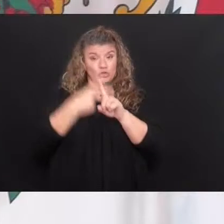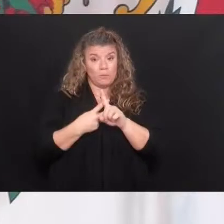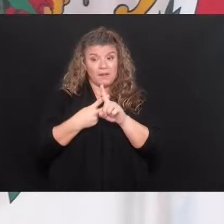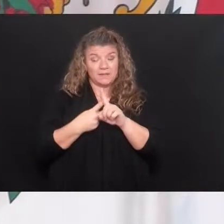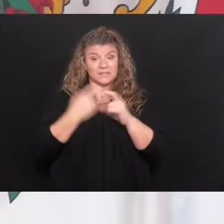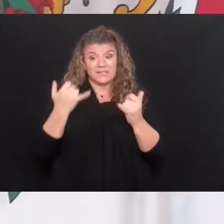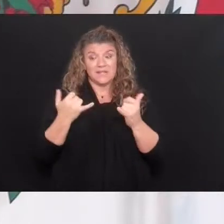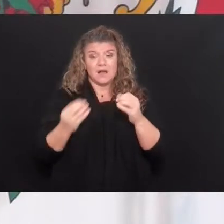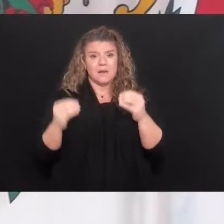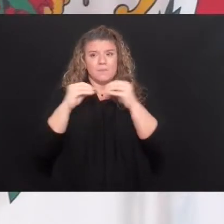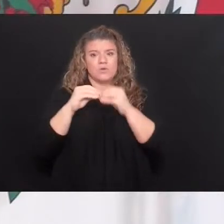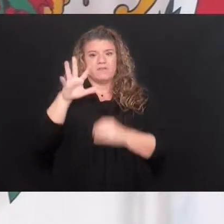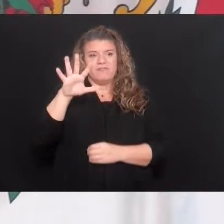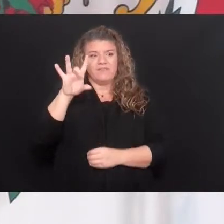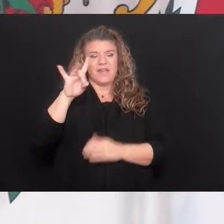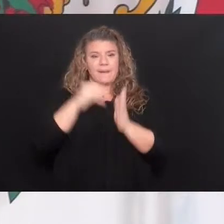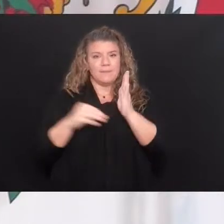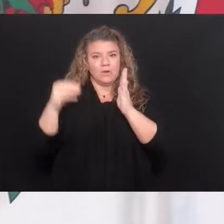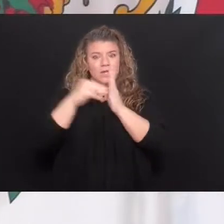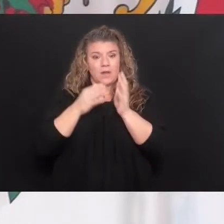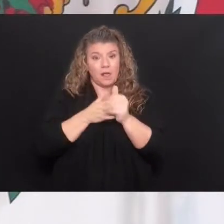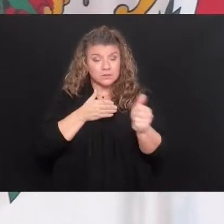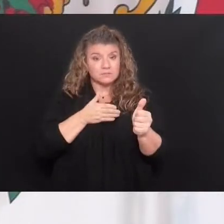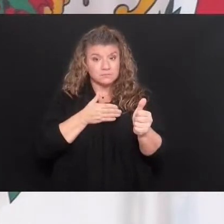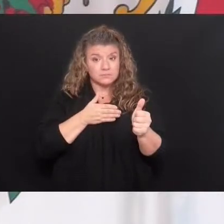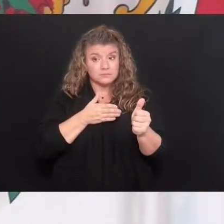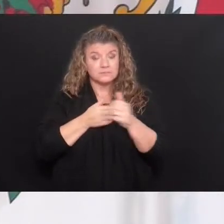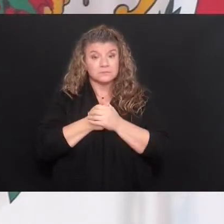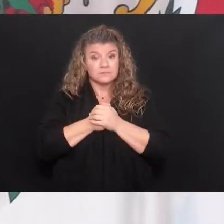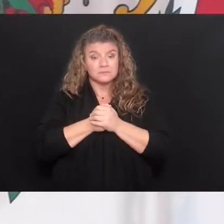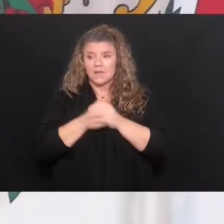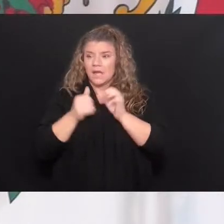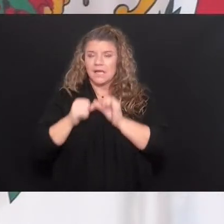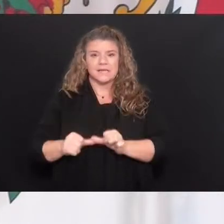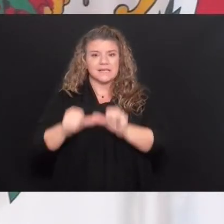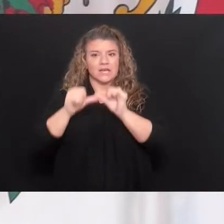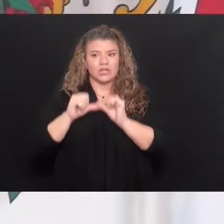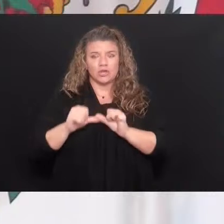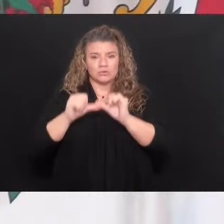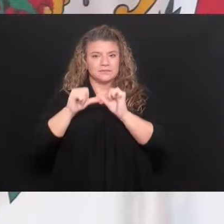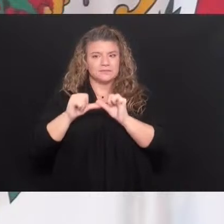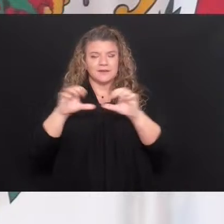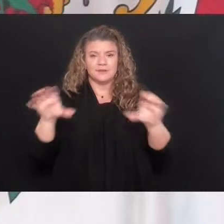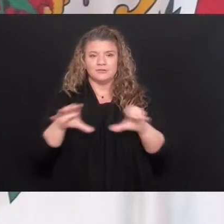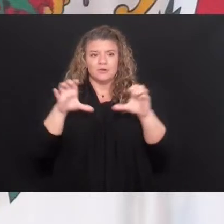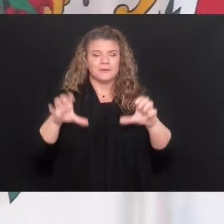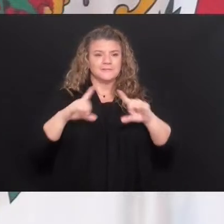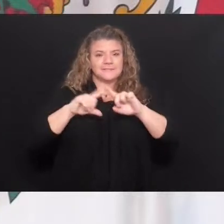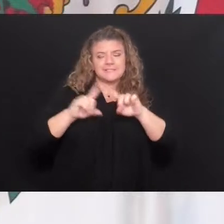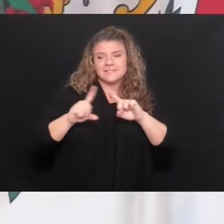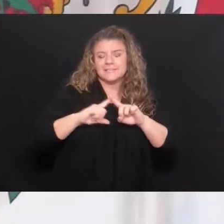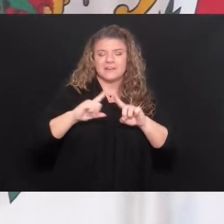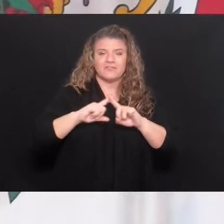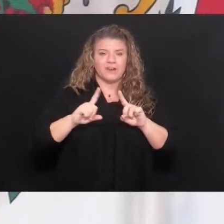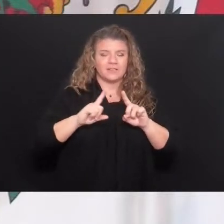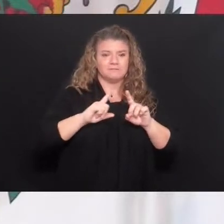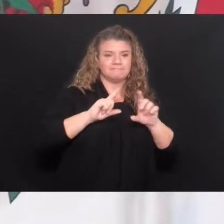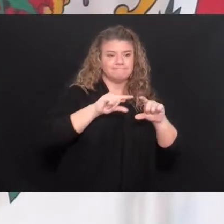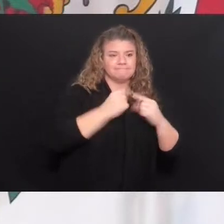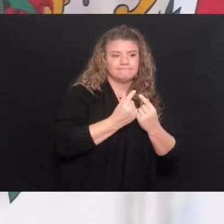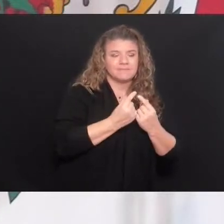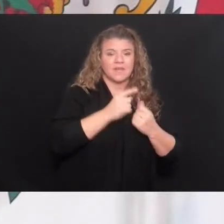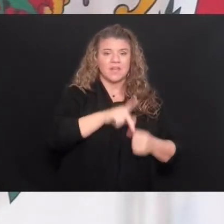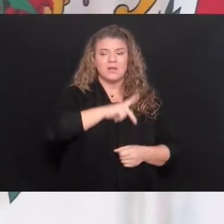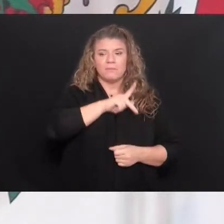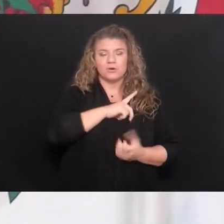in excess of $58 million. You know, it continues from the standpoint of all different sectors, whether it be personal